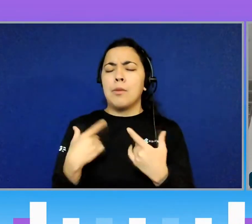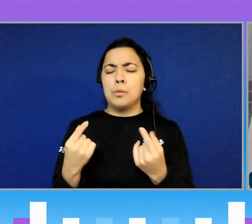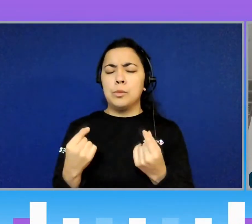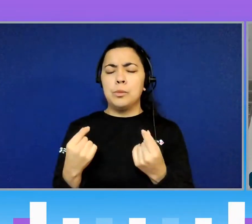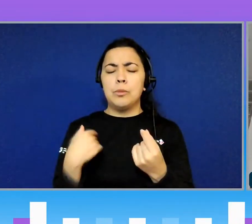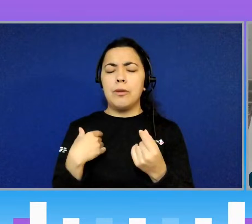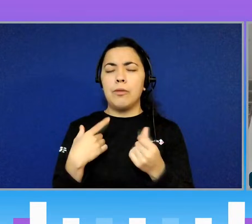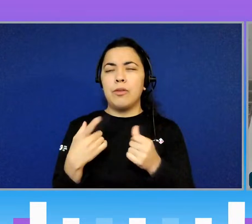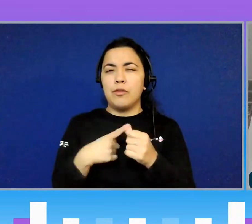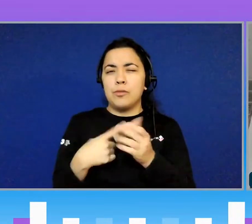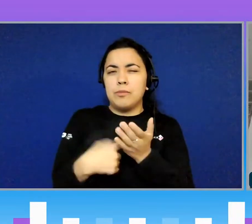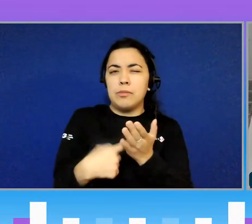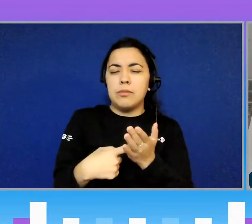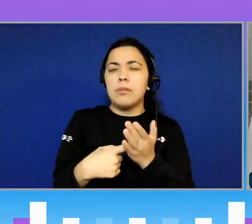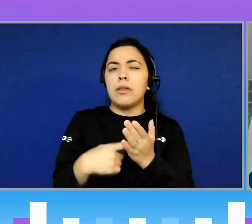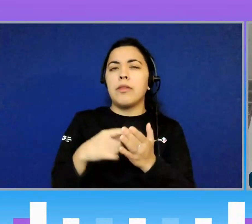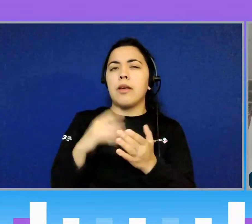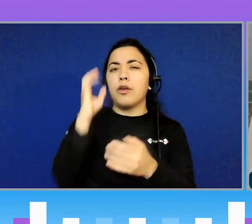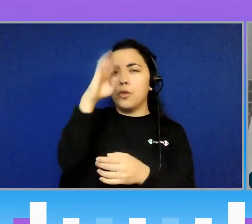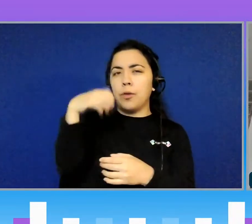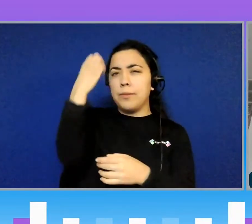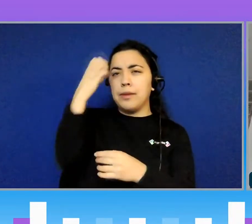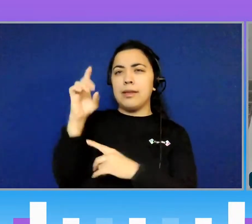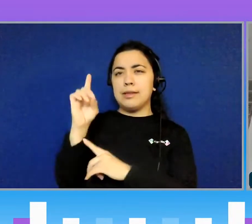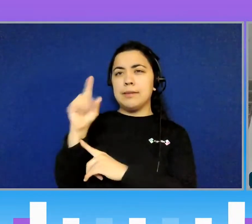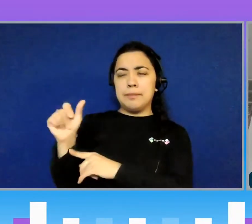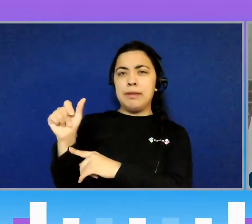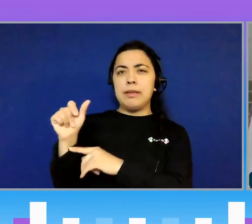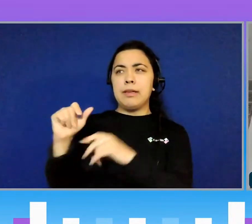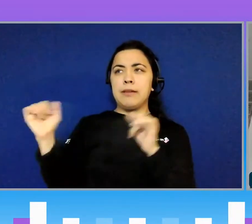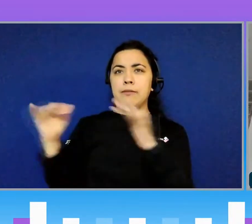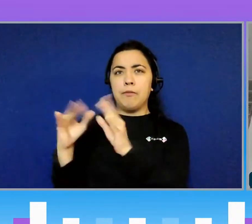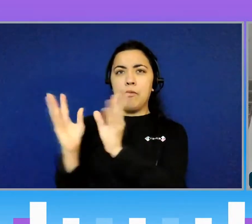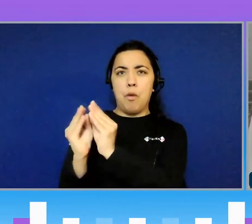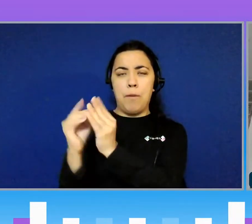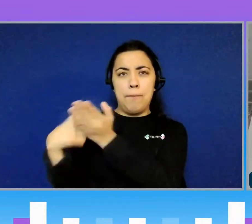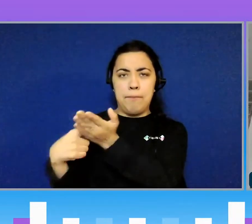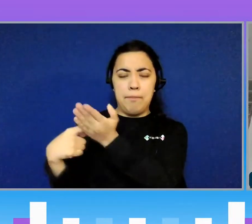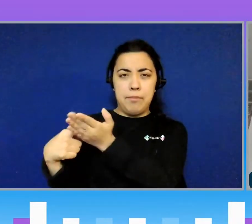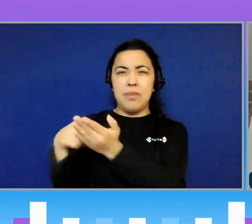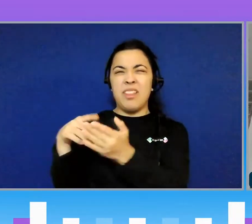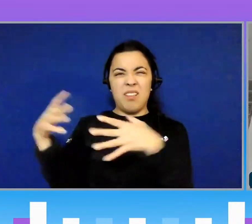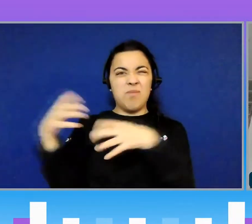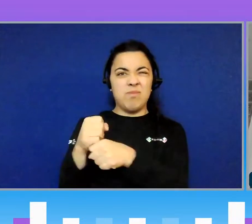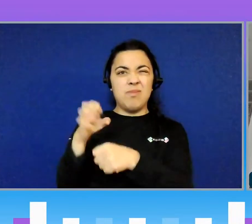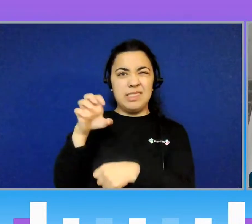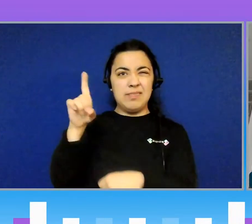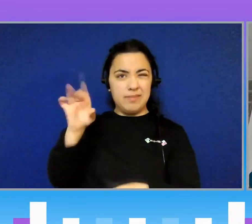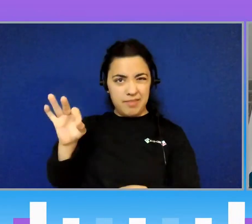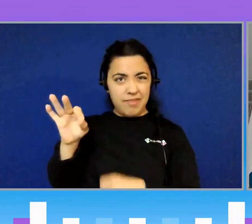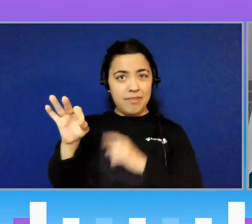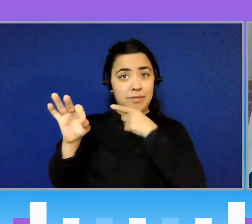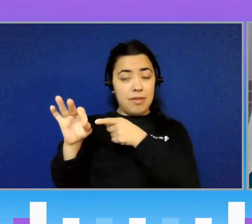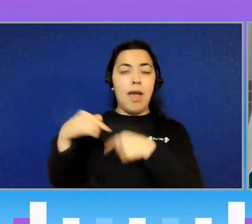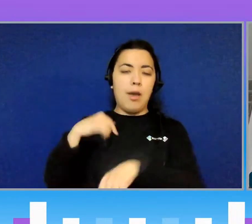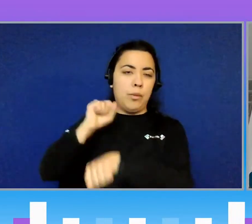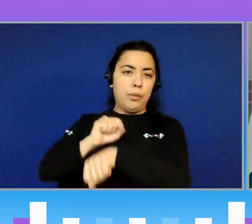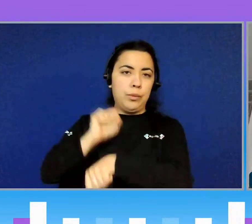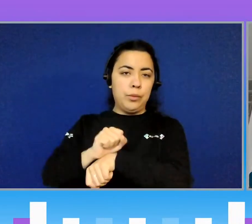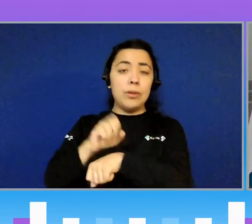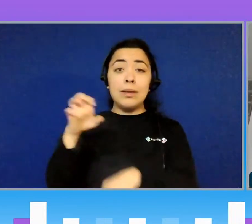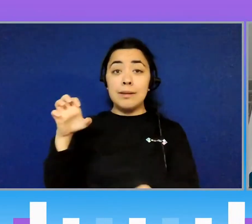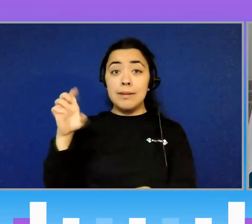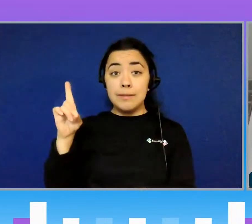the European Disability Forum, EDF, the organization for which I work. EDF is